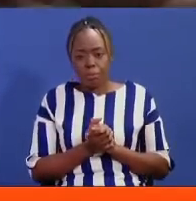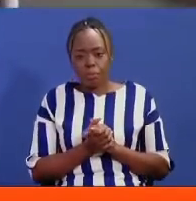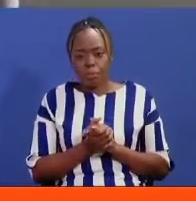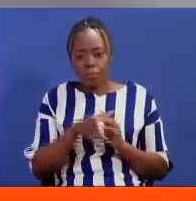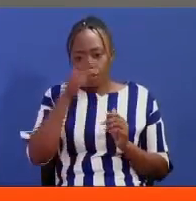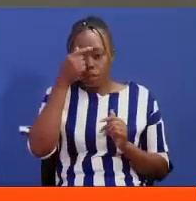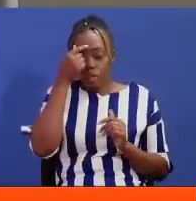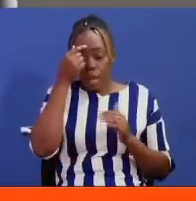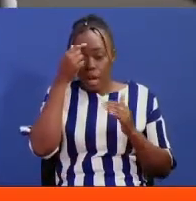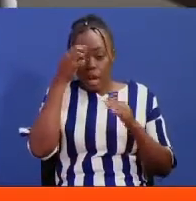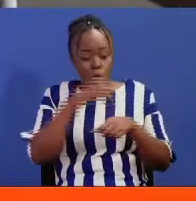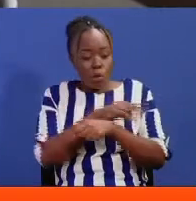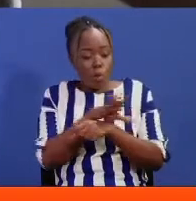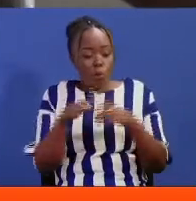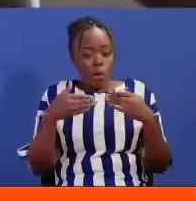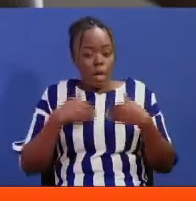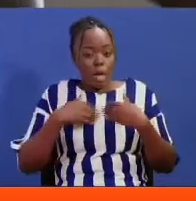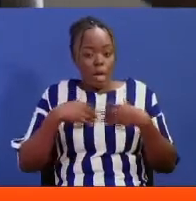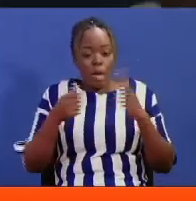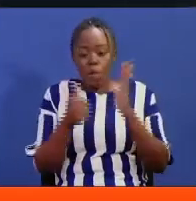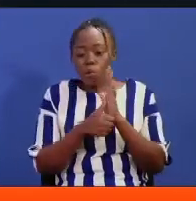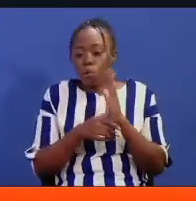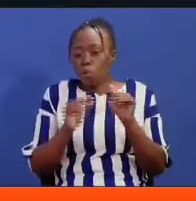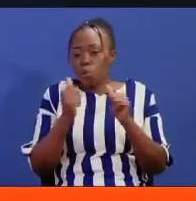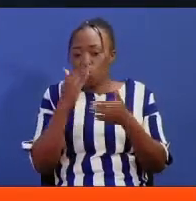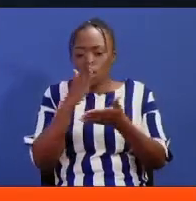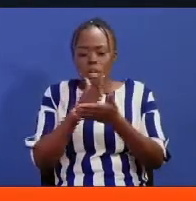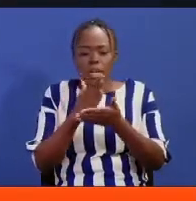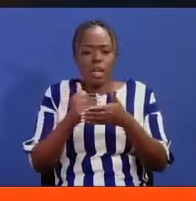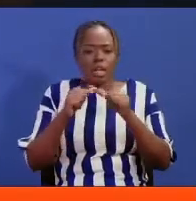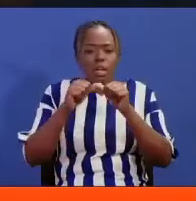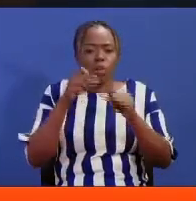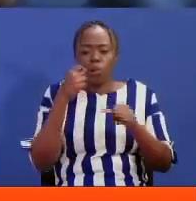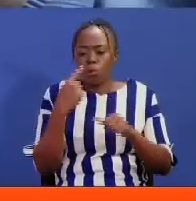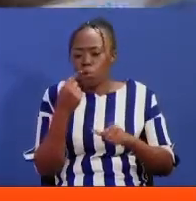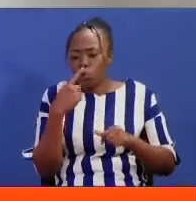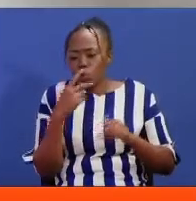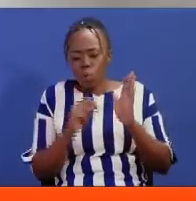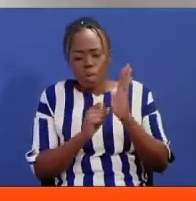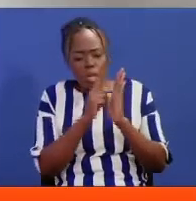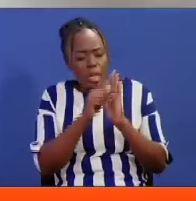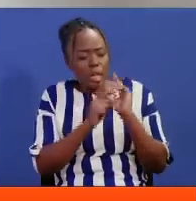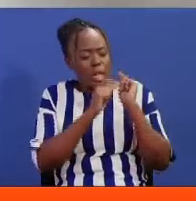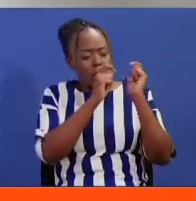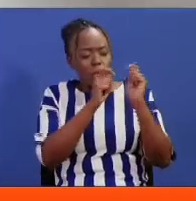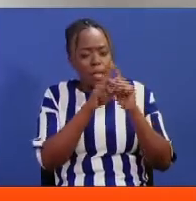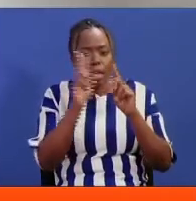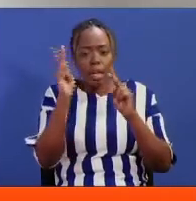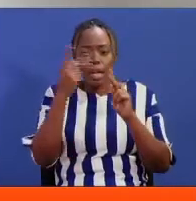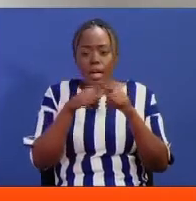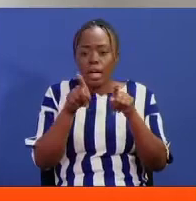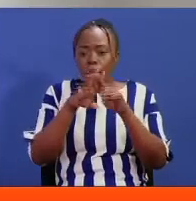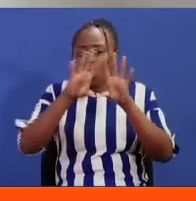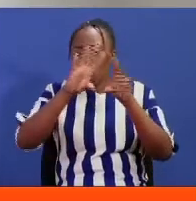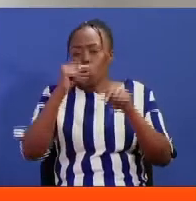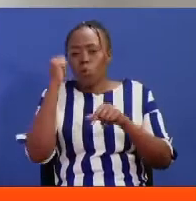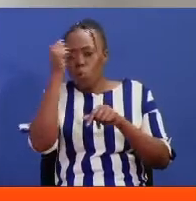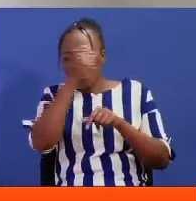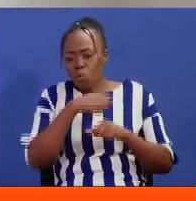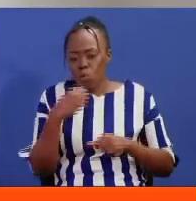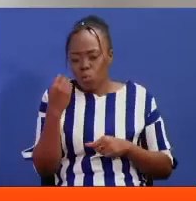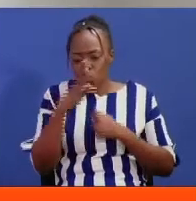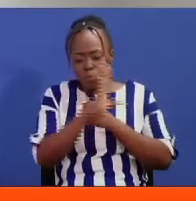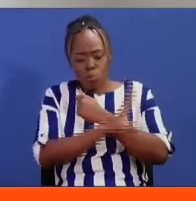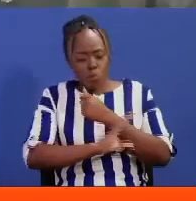India's COVID-19 health crisis halted the ongoing vaccination campaigns in Kenya and other African countries depending